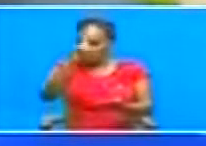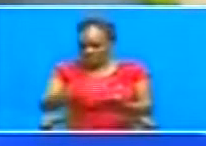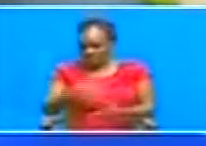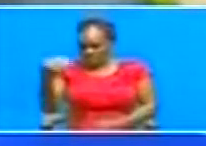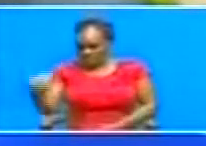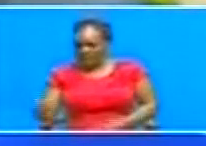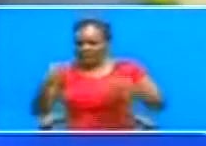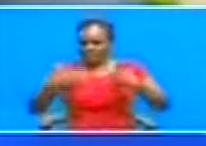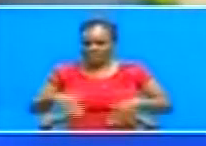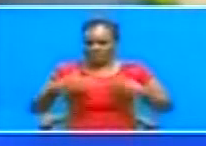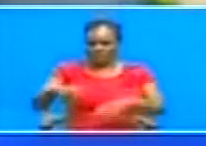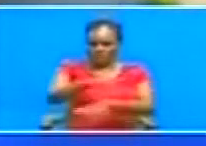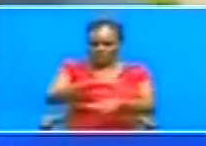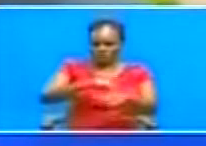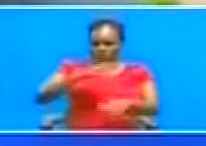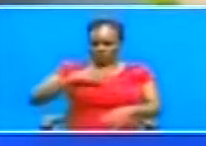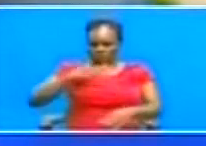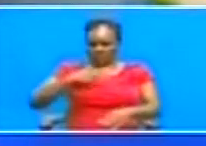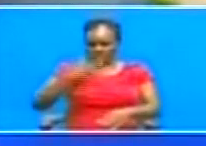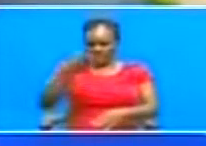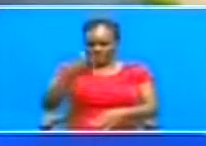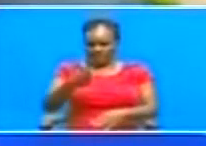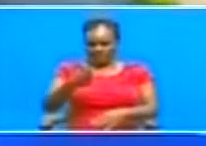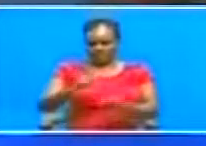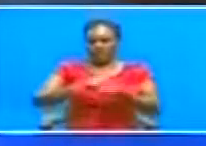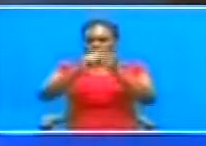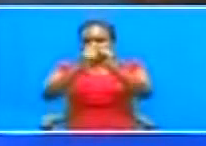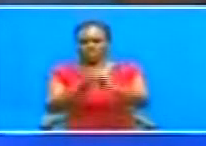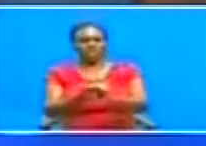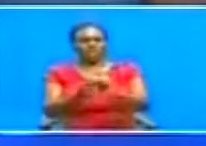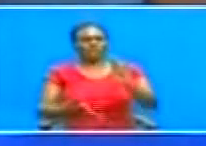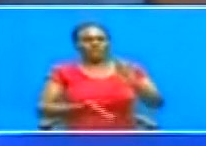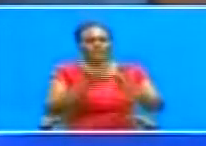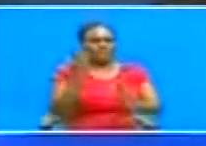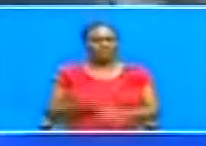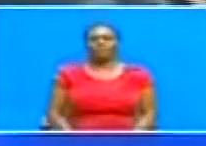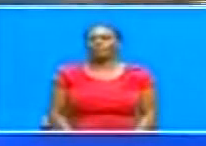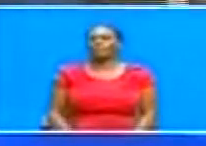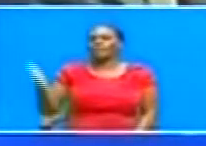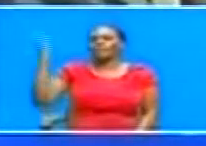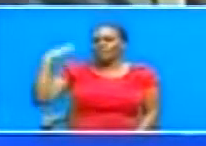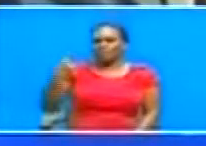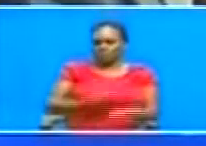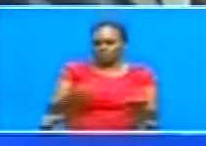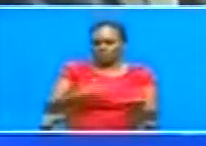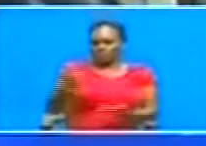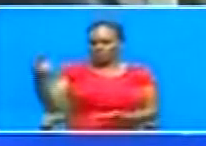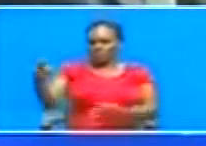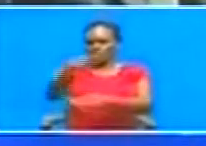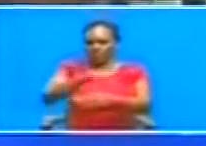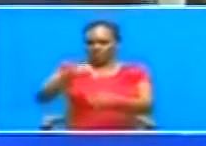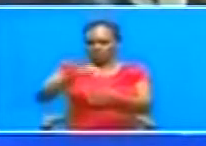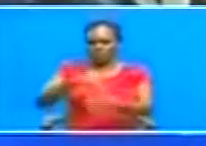young people of our nation are the catalyst for our transformation. In the past week, a National